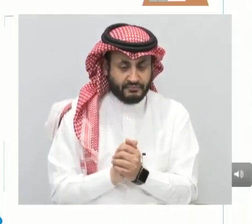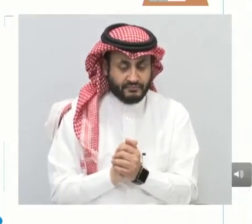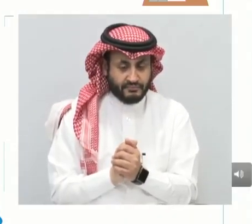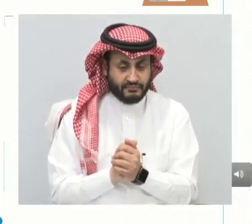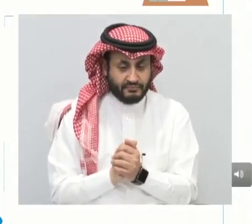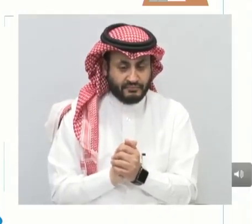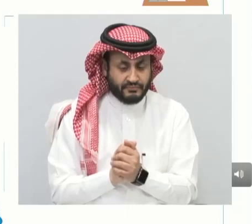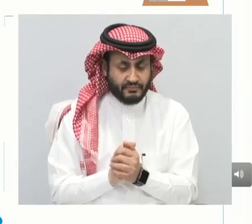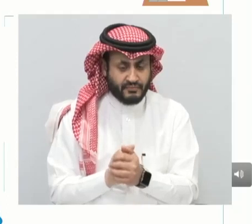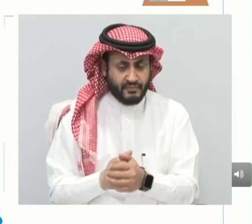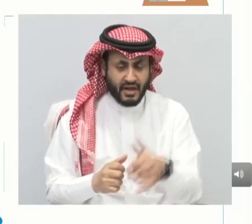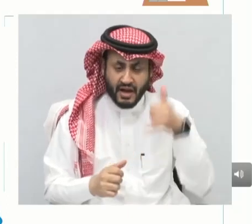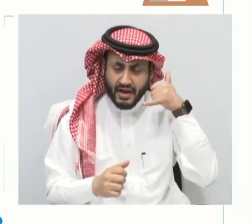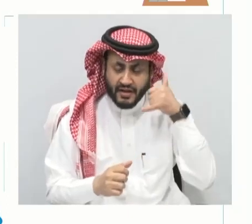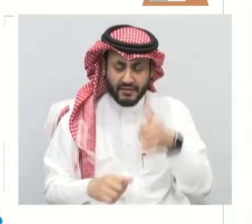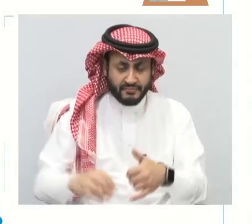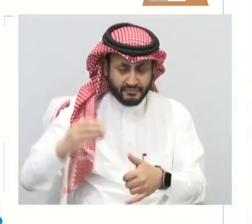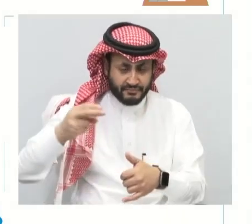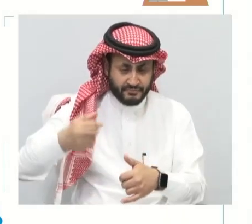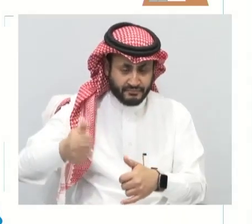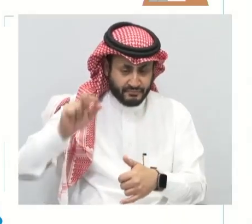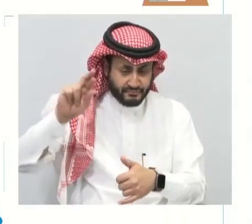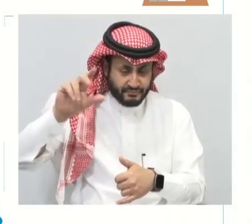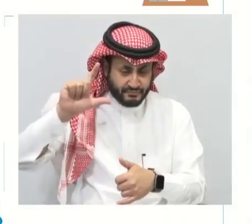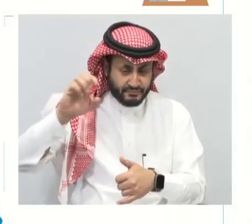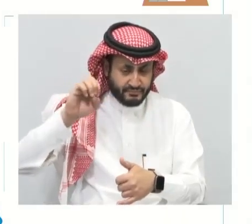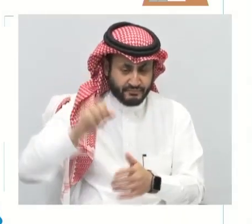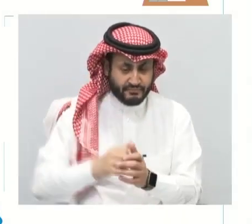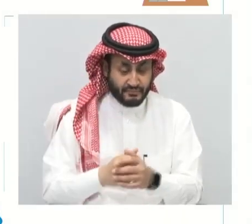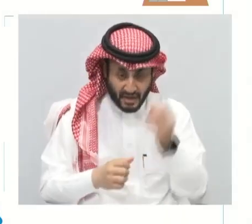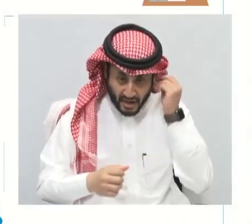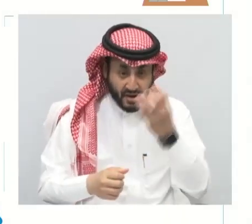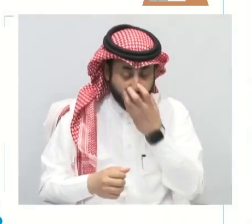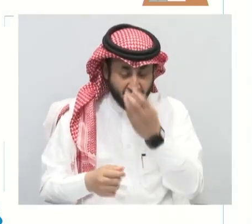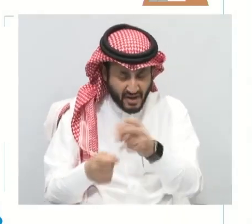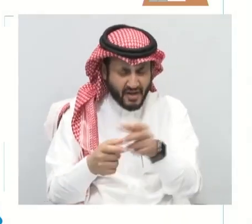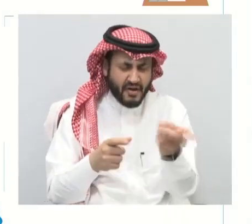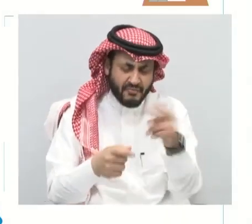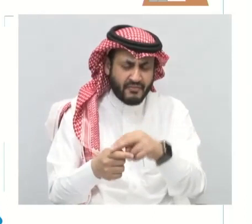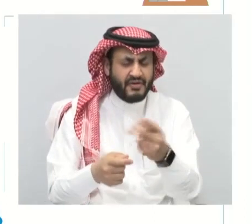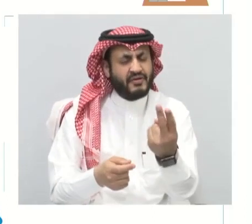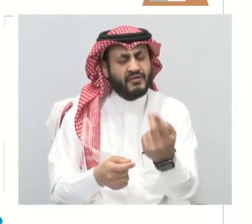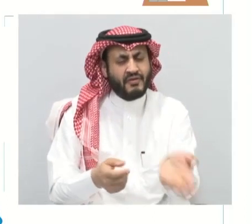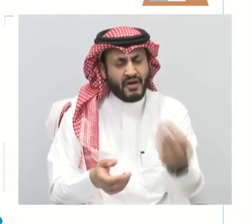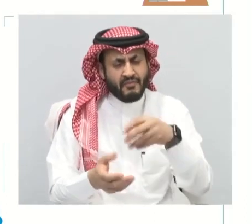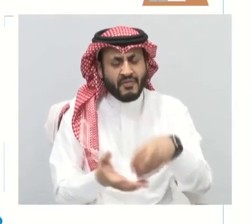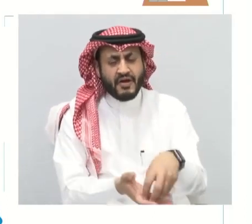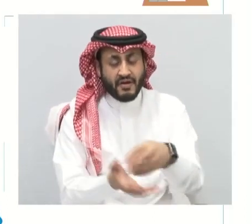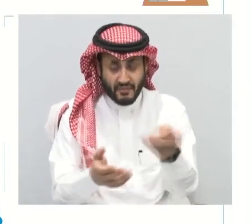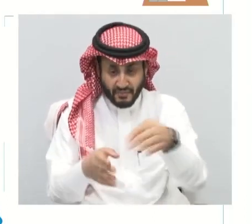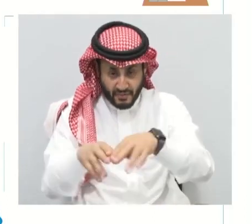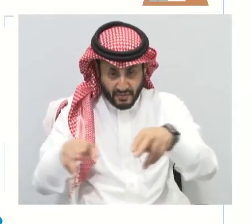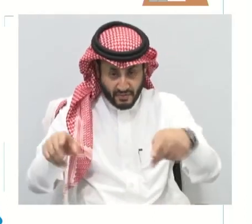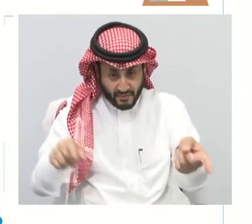Jason, this is Charles. You have some extra snorkeling gear, right? Please bring another pair of flippers to the beach